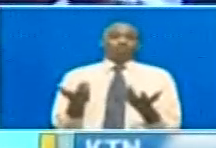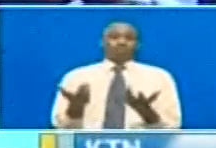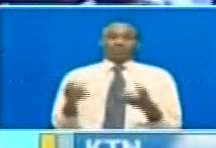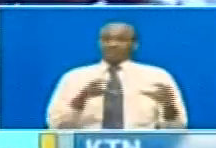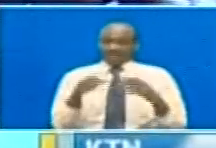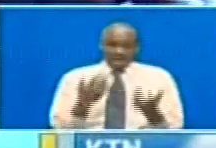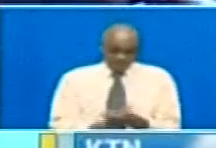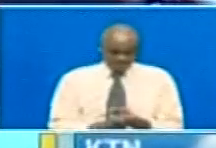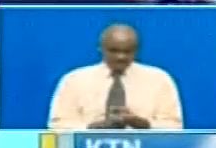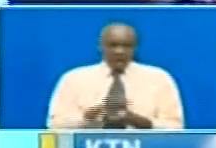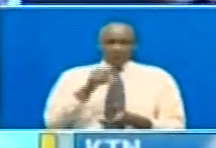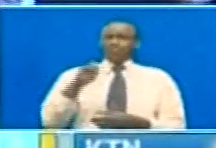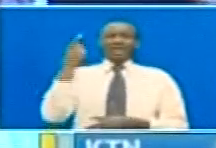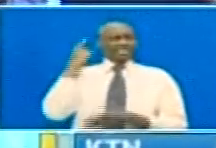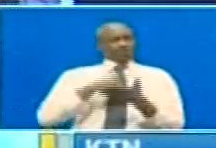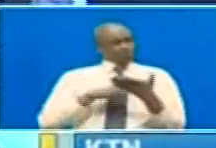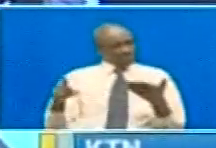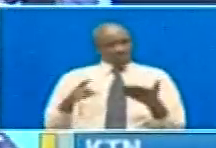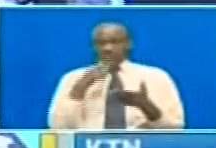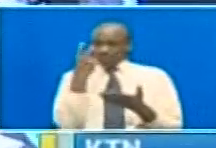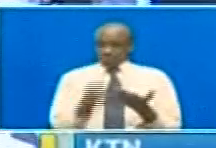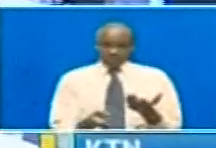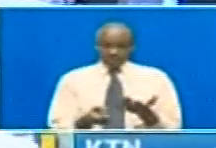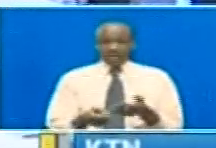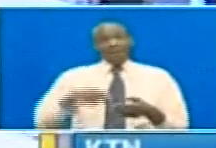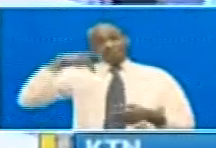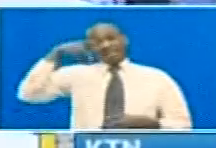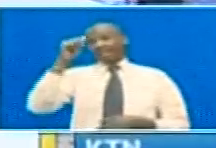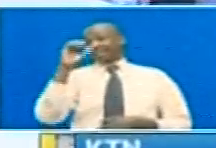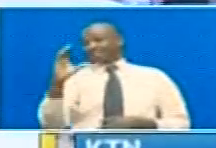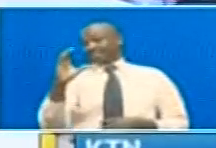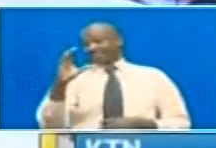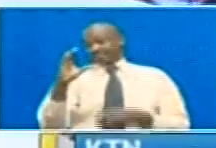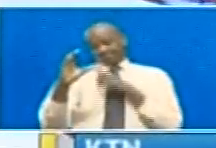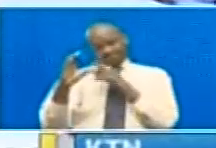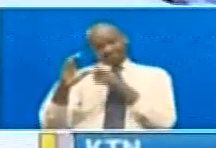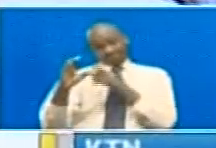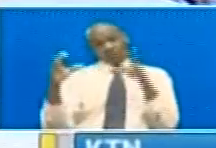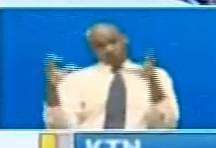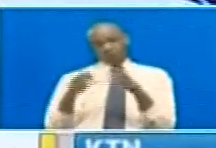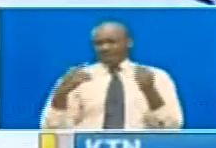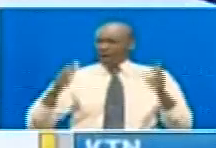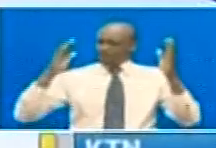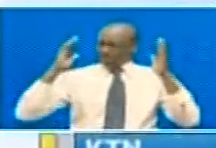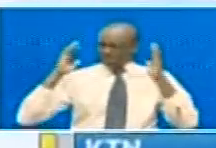that since last week, just taking a look at those investigations by the Public Accounts Committee into major